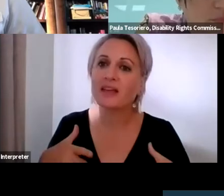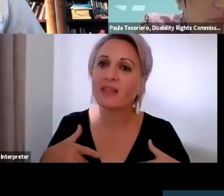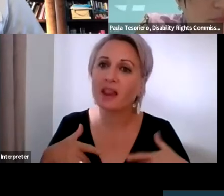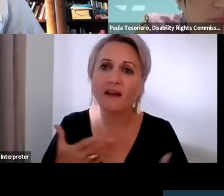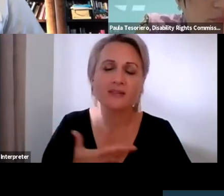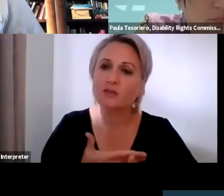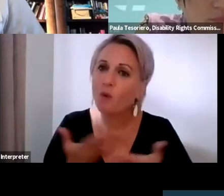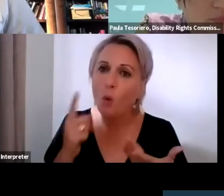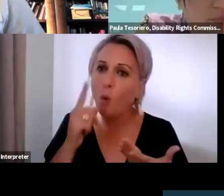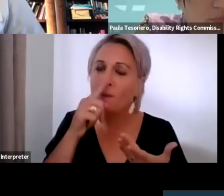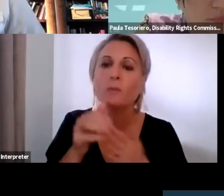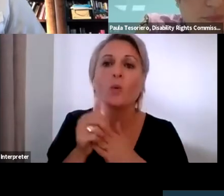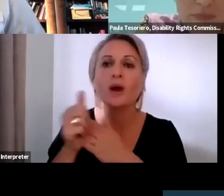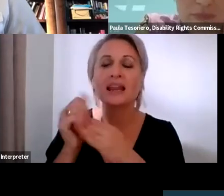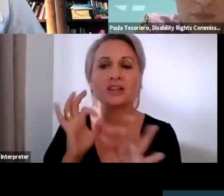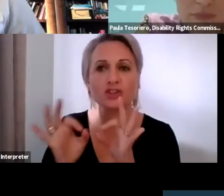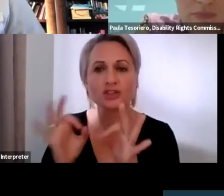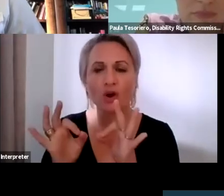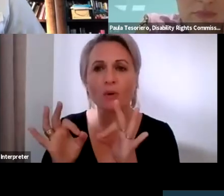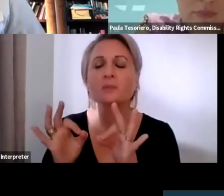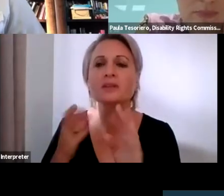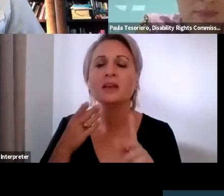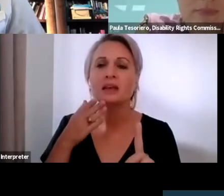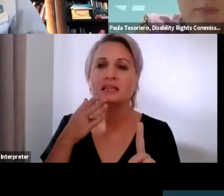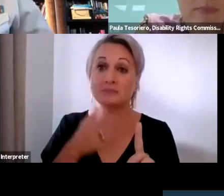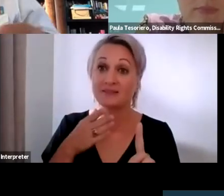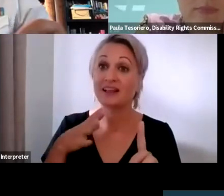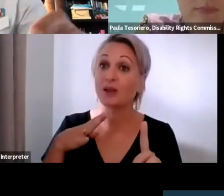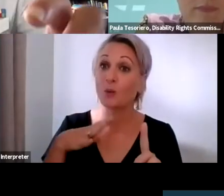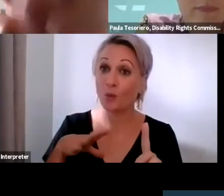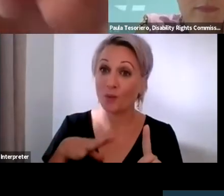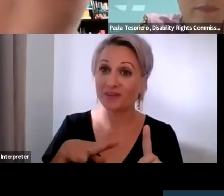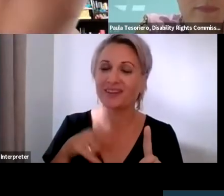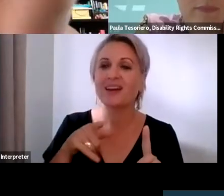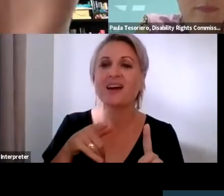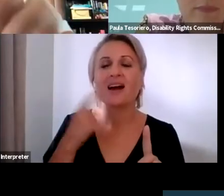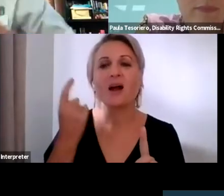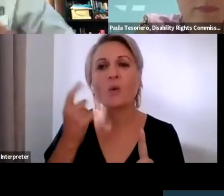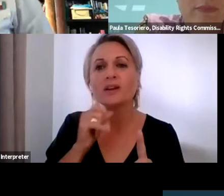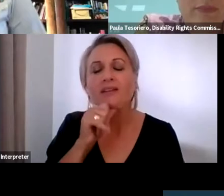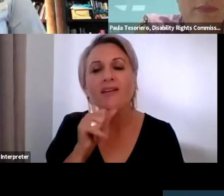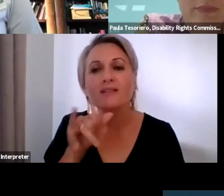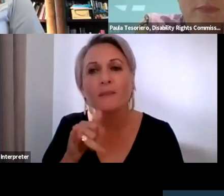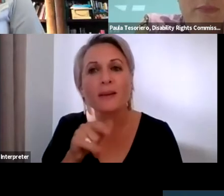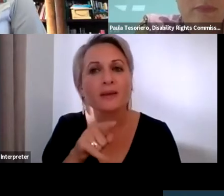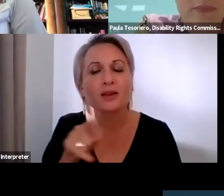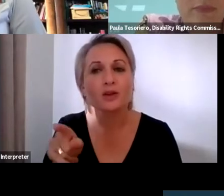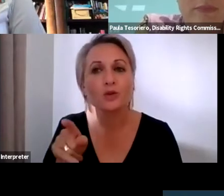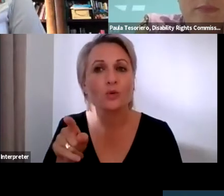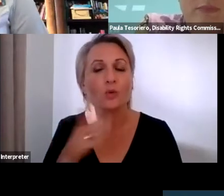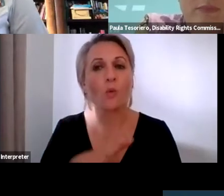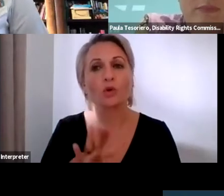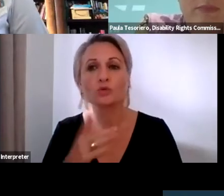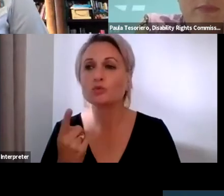in leadership roles, and in particular women. I wonder if you might comment a little